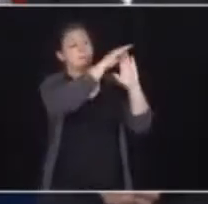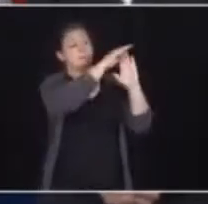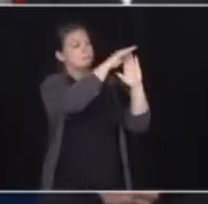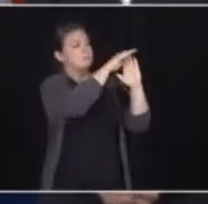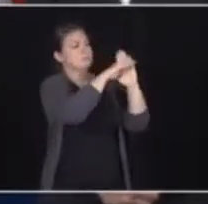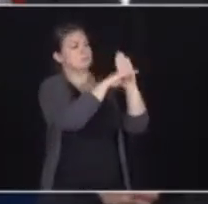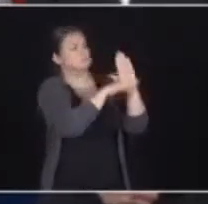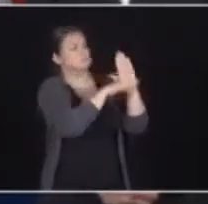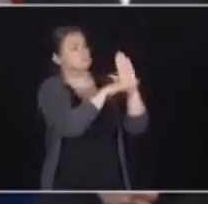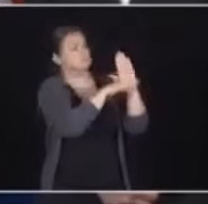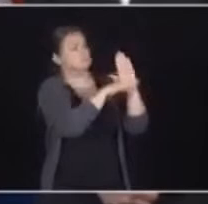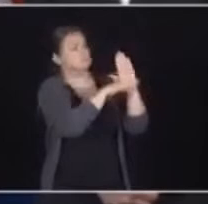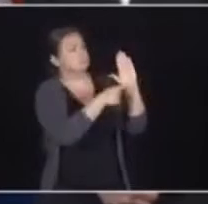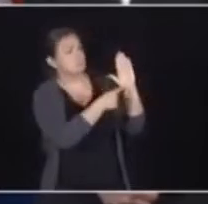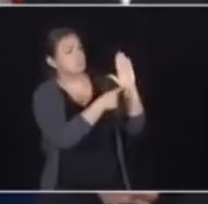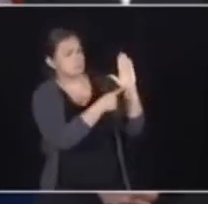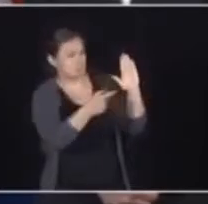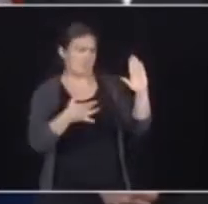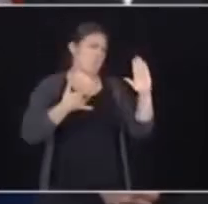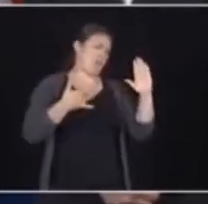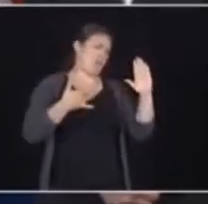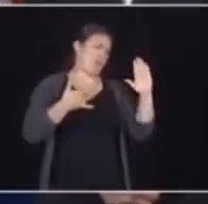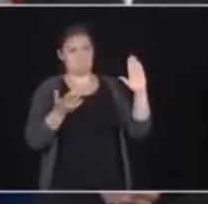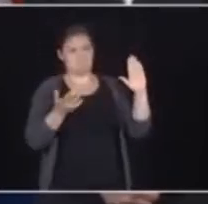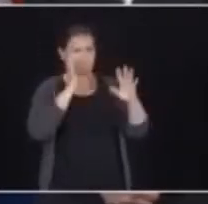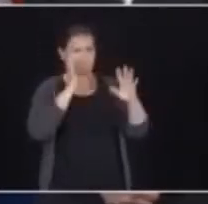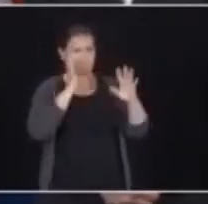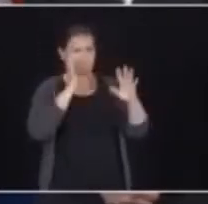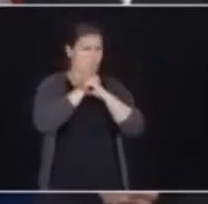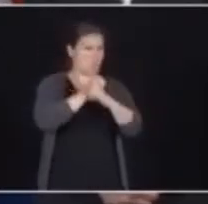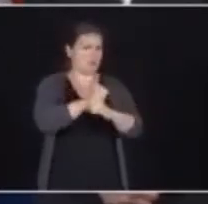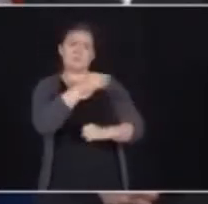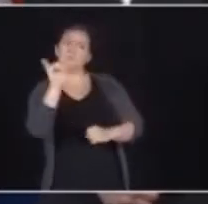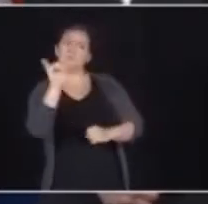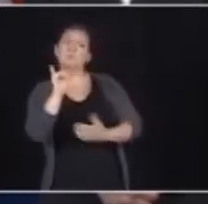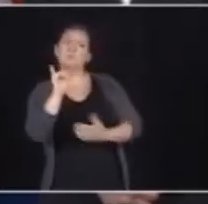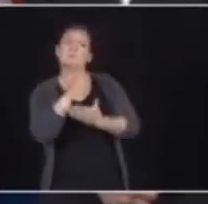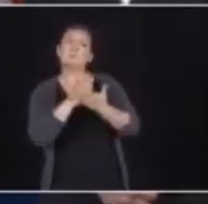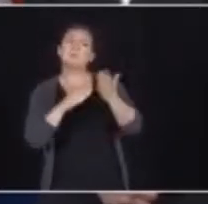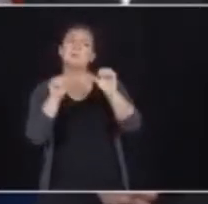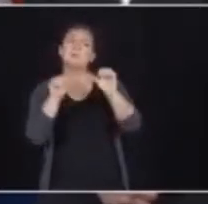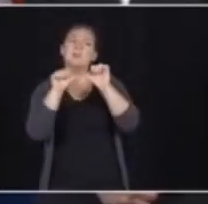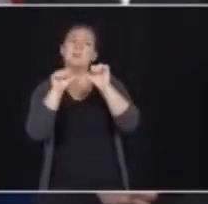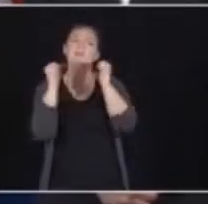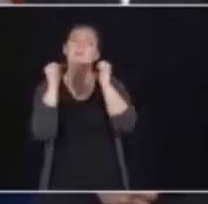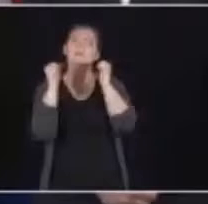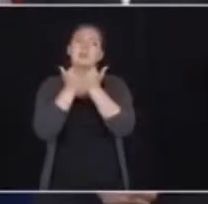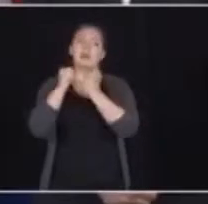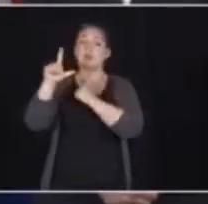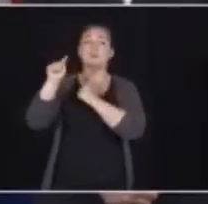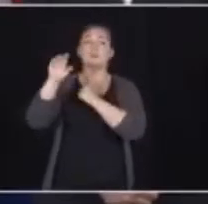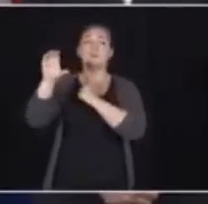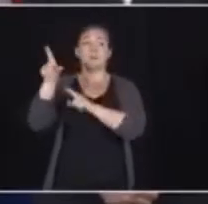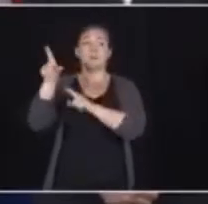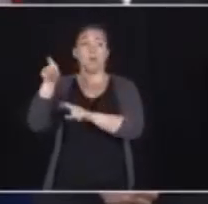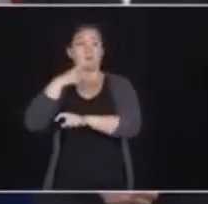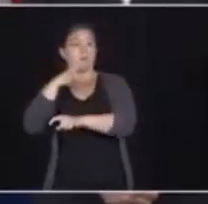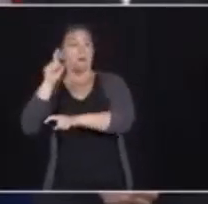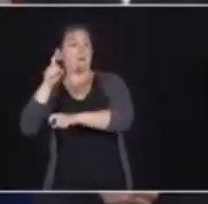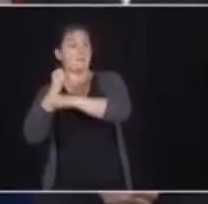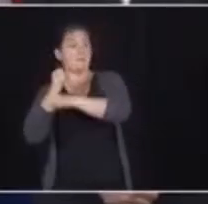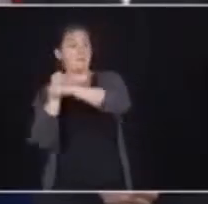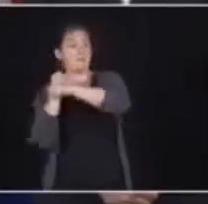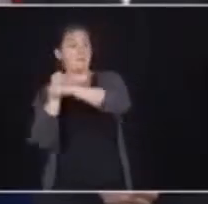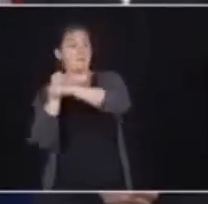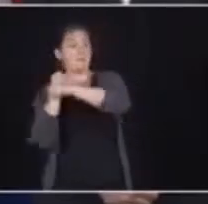here? And to add to that, the Long-Term Care Association says the homes need this kind of protection because they're having, sorry for the traffic